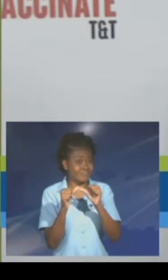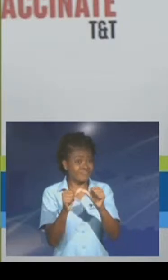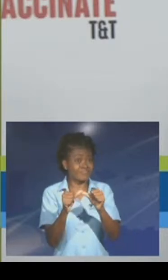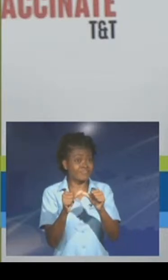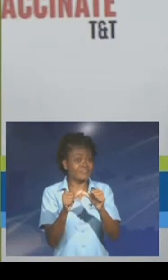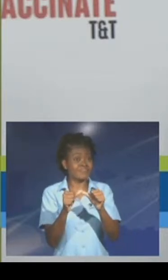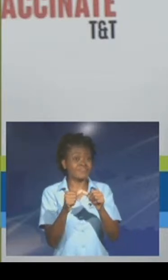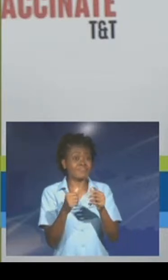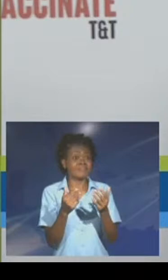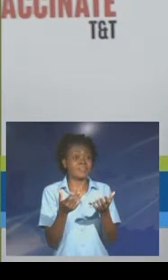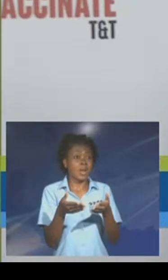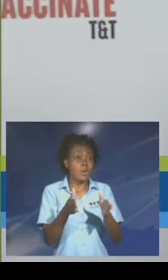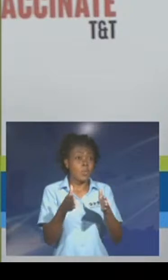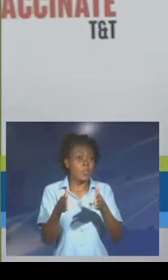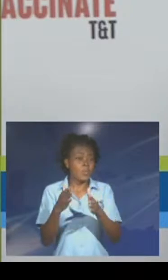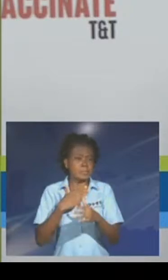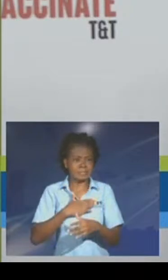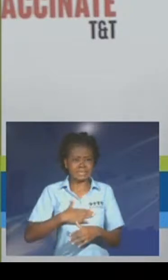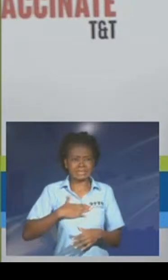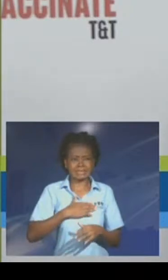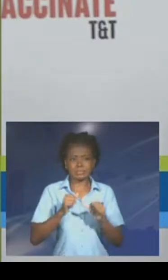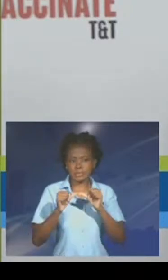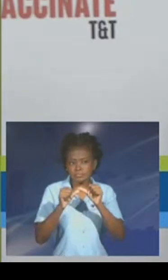the 3 W's. Goodbye for now.